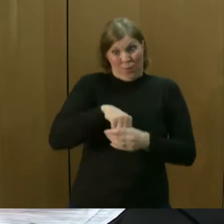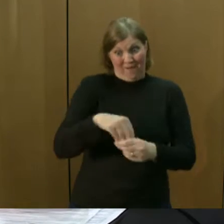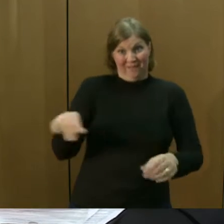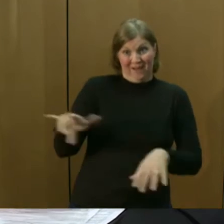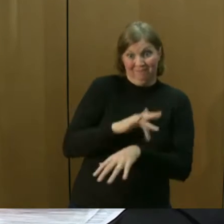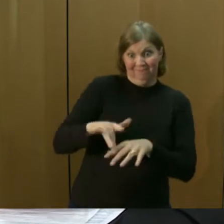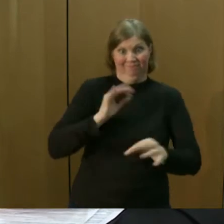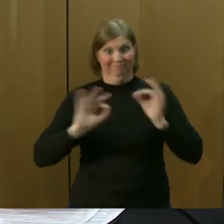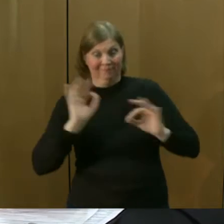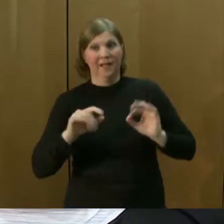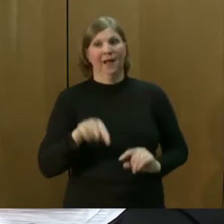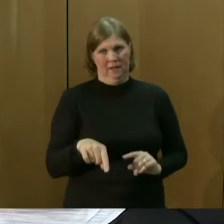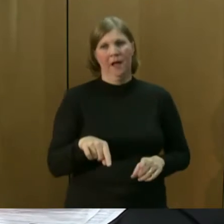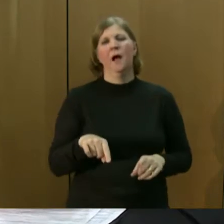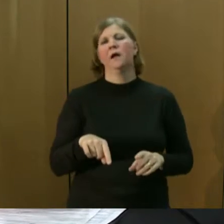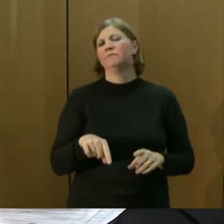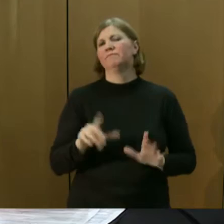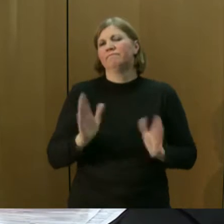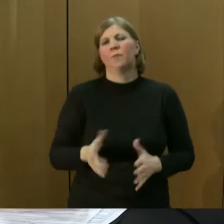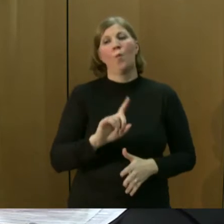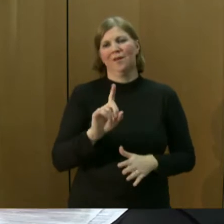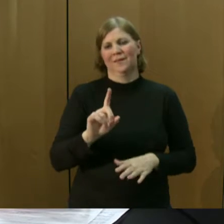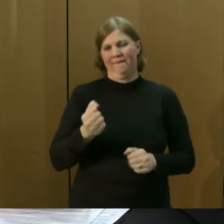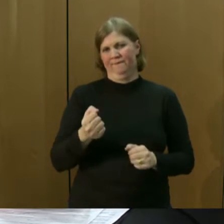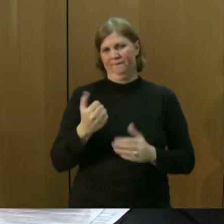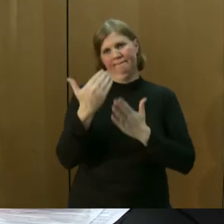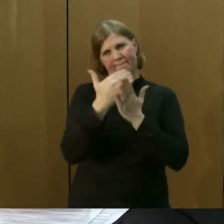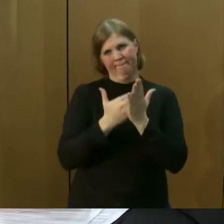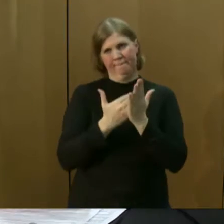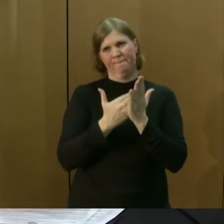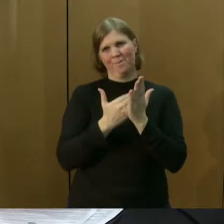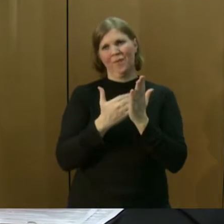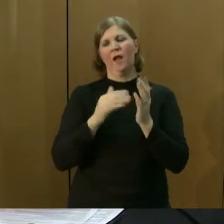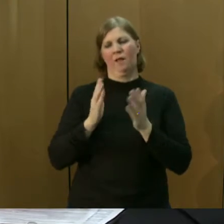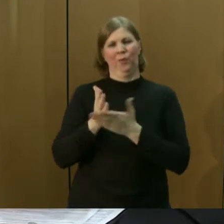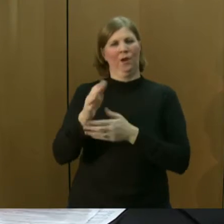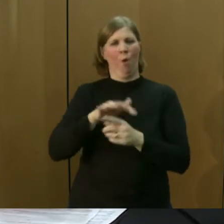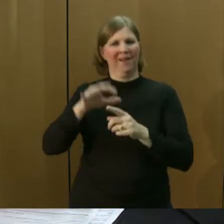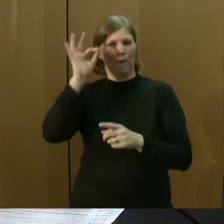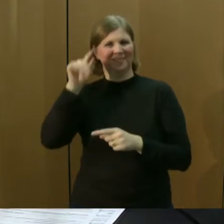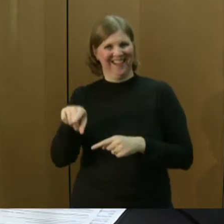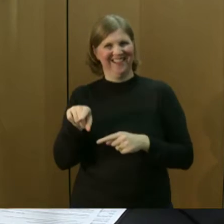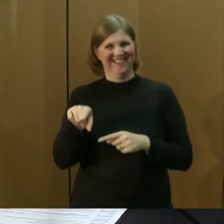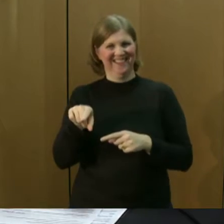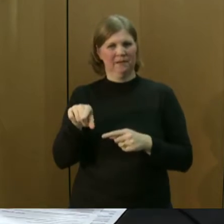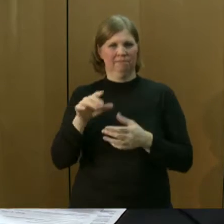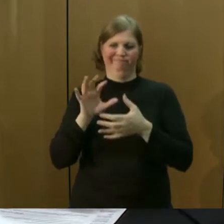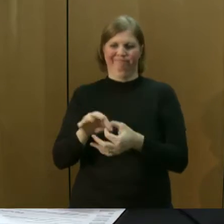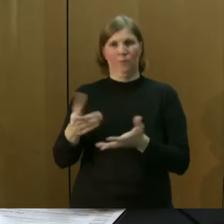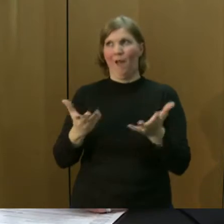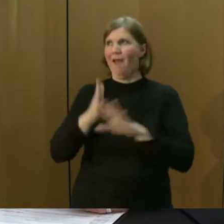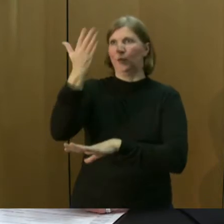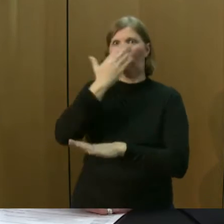the child goes to school in. So you should be looking at whether that's like no more than 4 performances a week or however many. That's the way you go